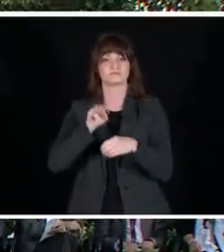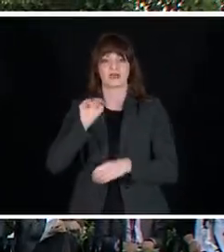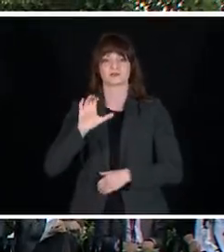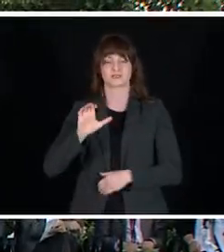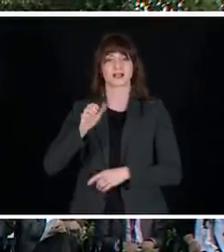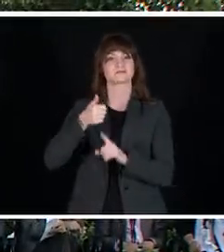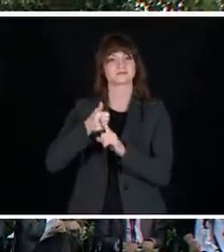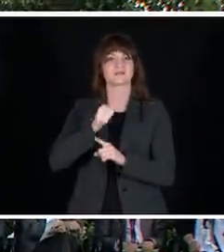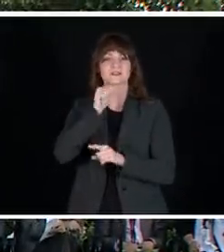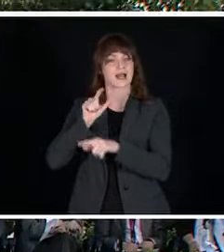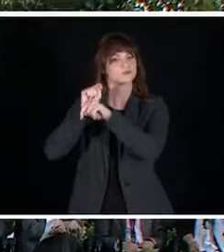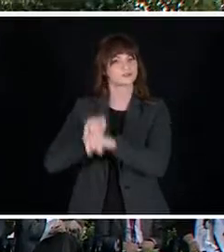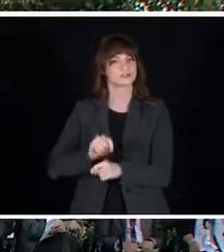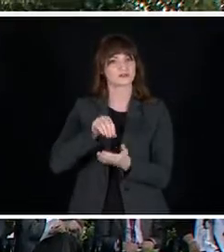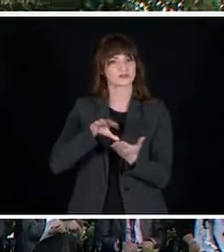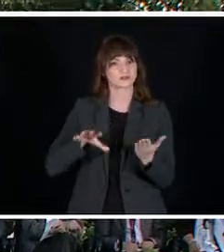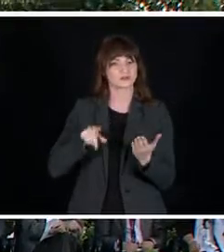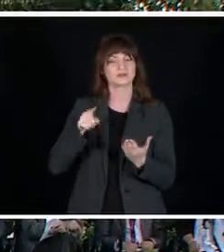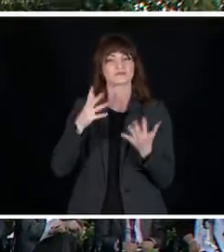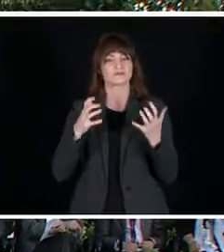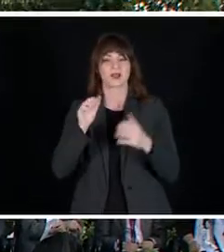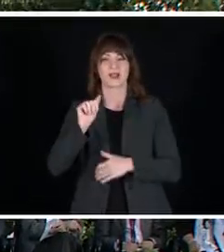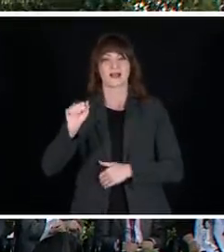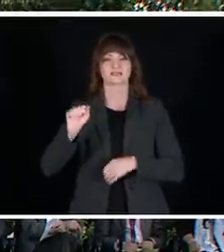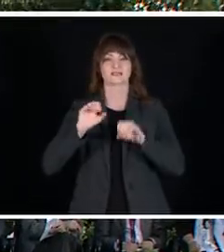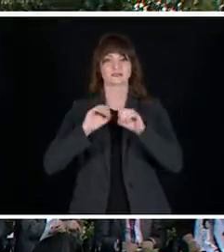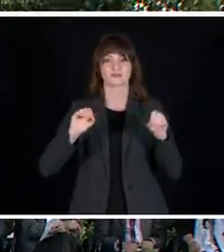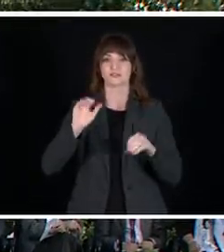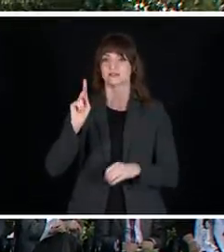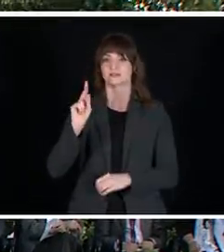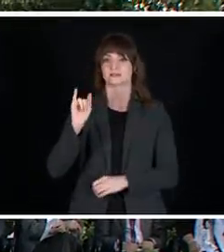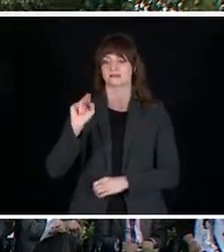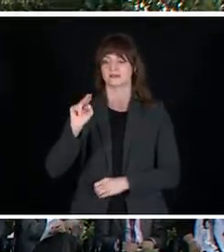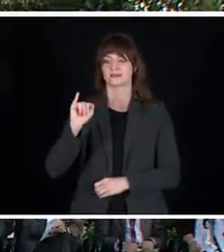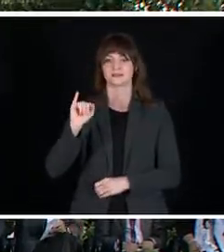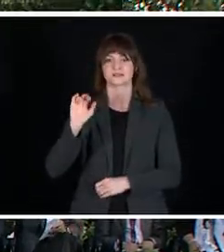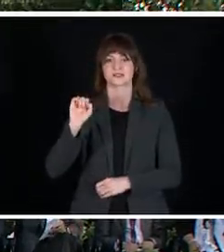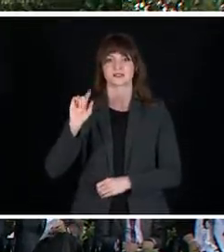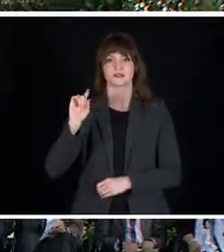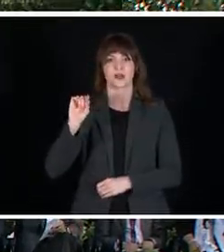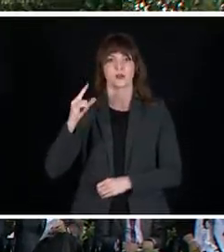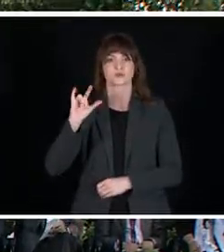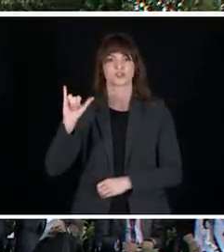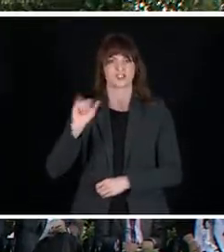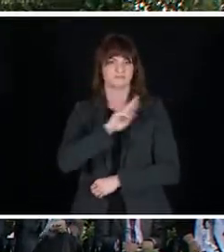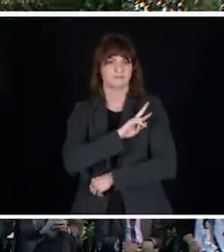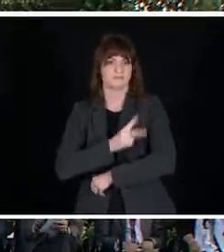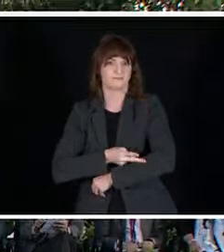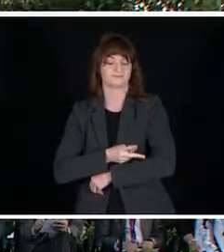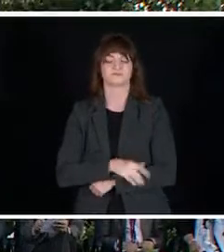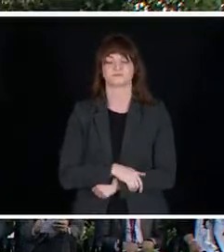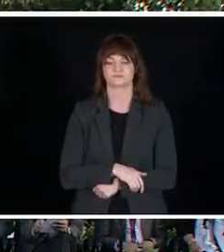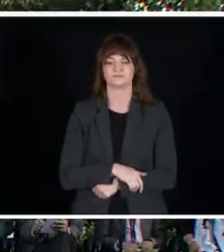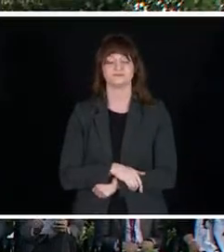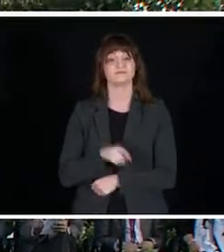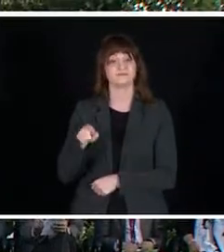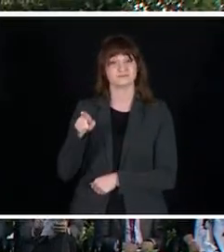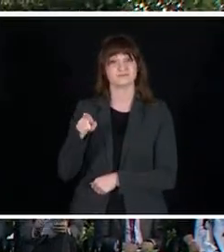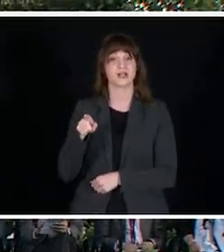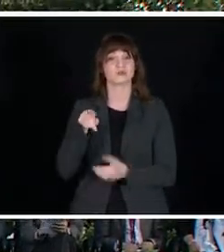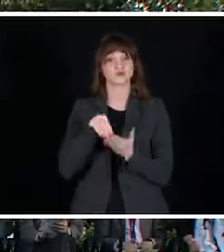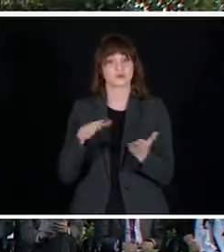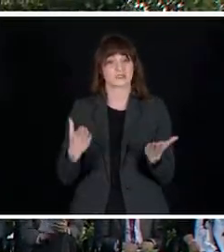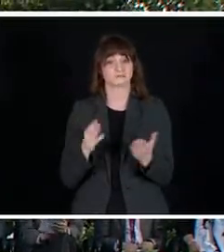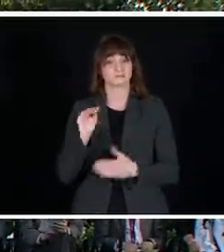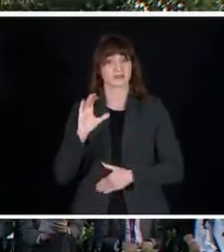a non-traditional student to pursue an associate's degree in kinesiology. While at Mount SAC, Lonel was involved